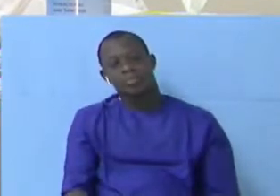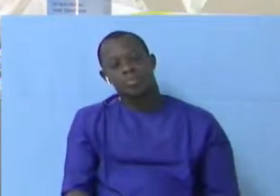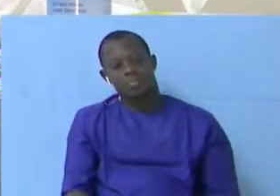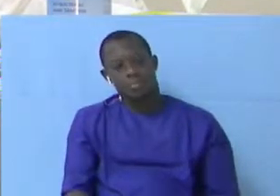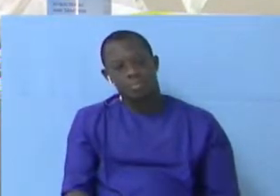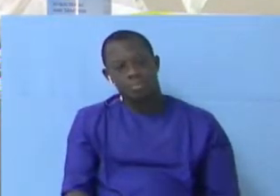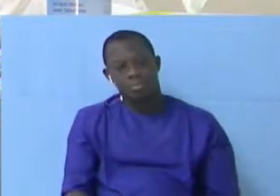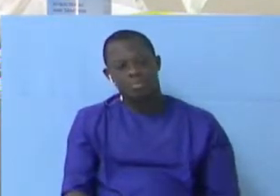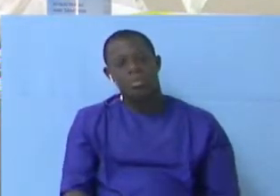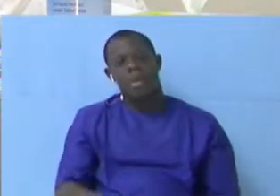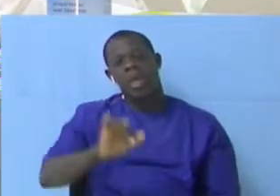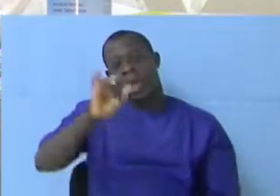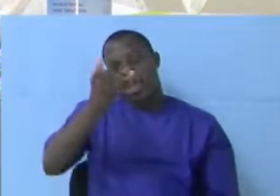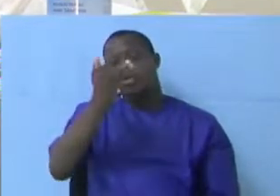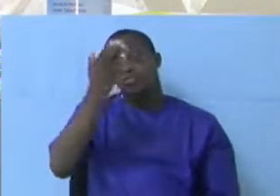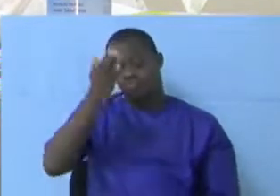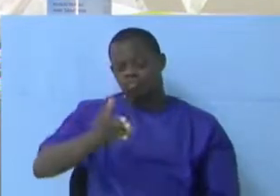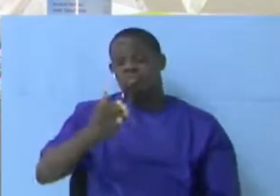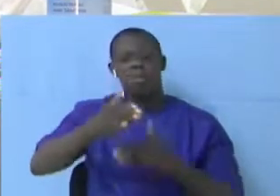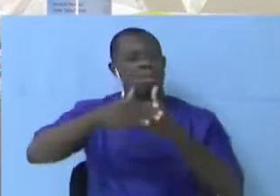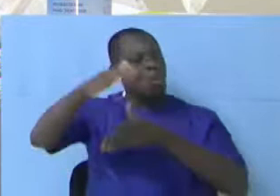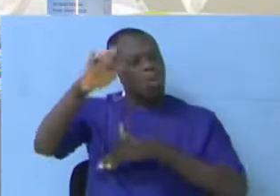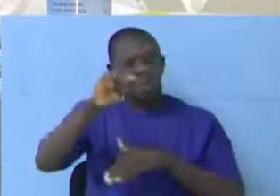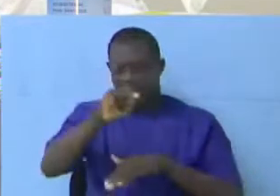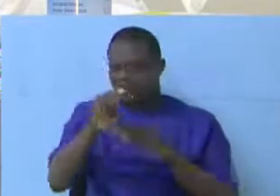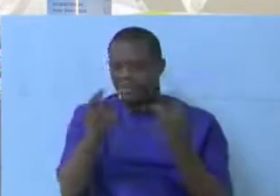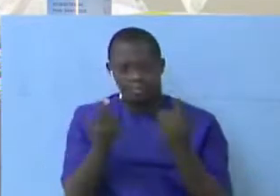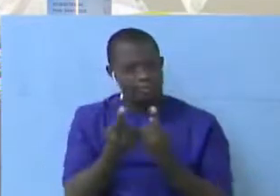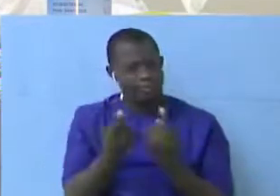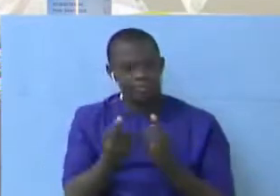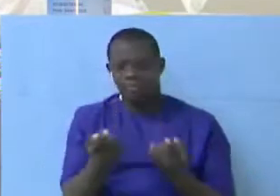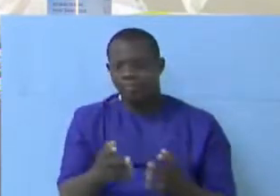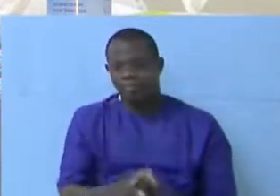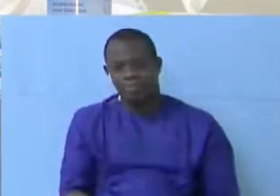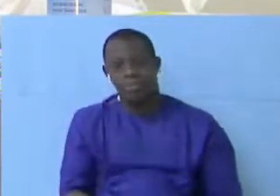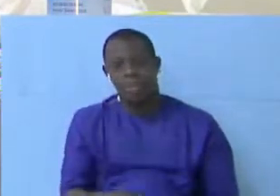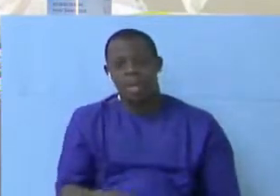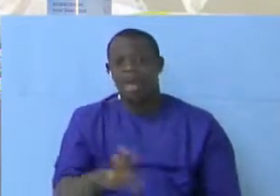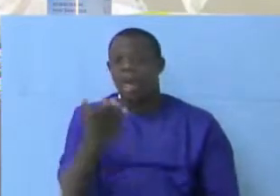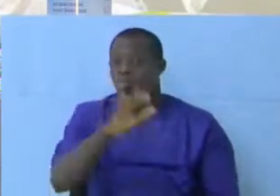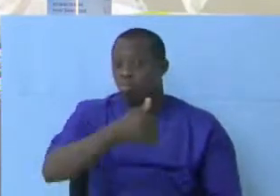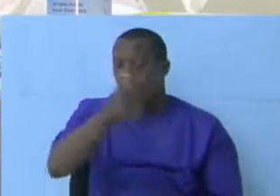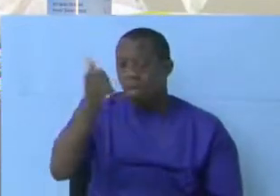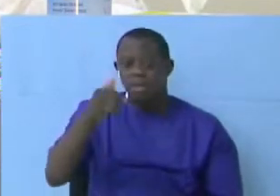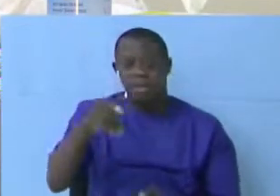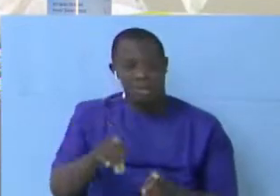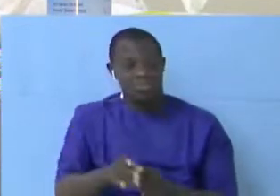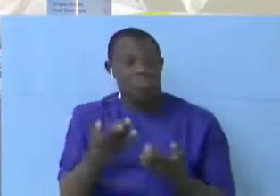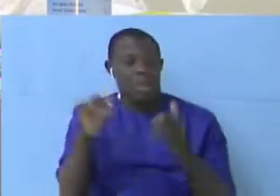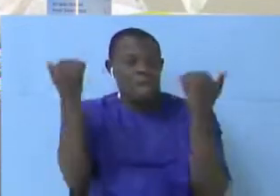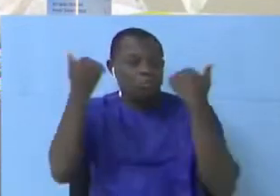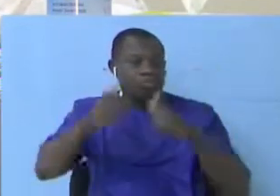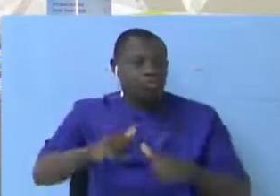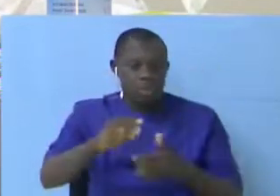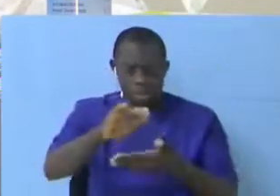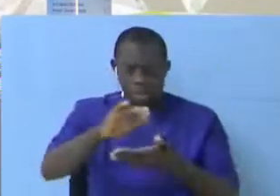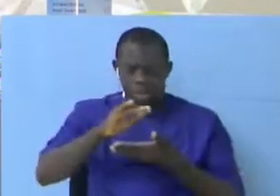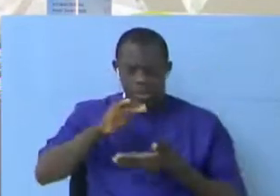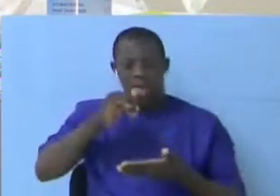la. Absolutely, more than that, investigator, like in the Maranda case, I received a letter from President's